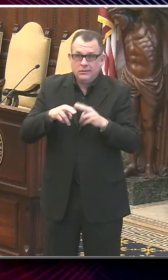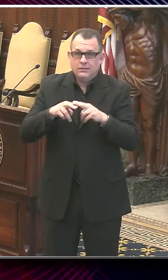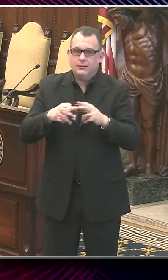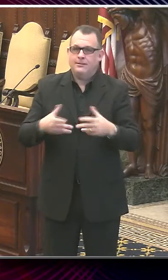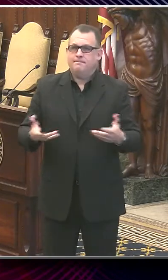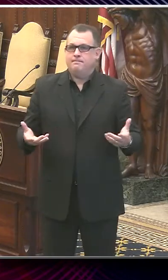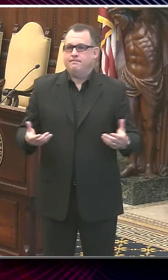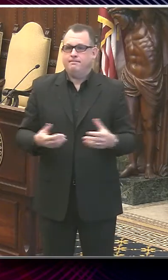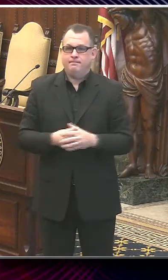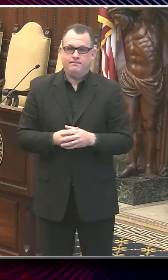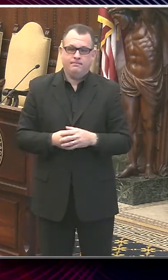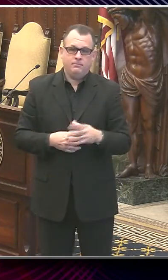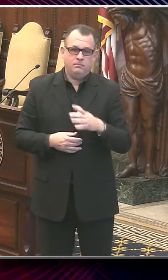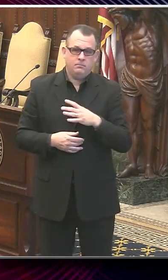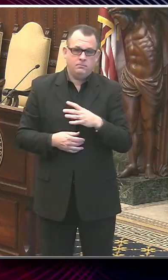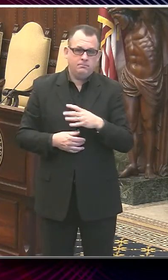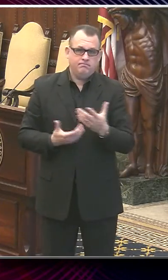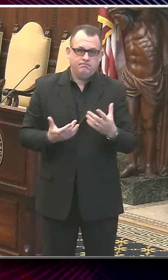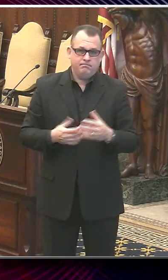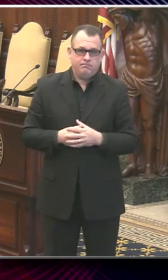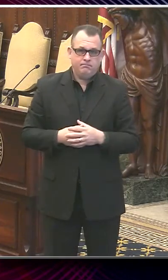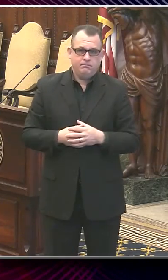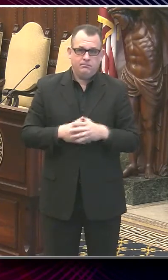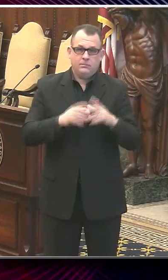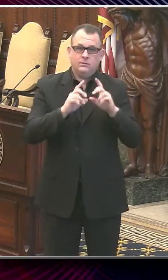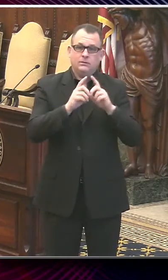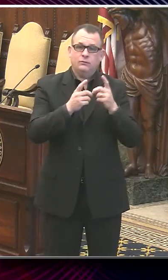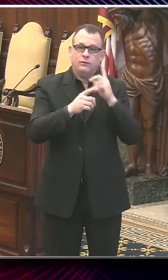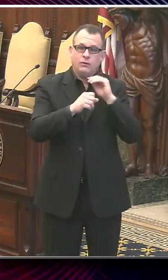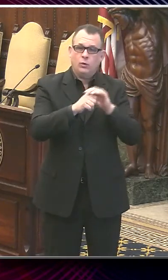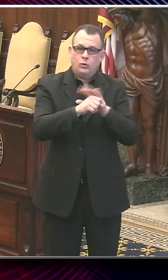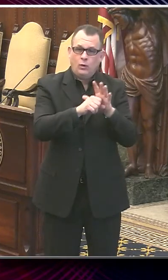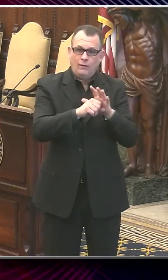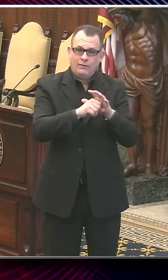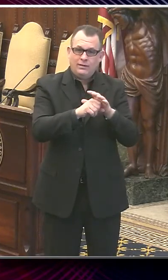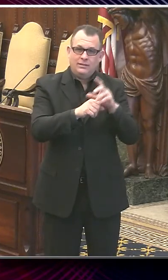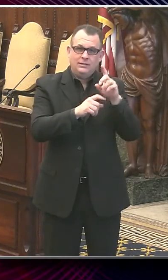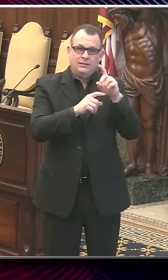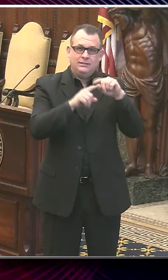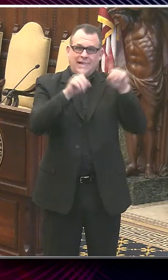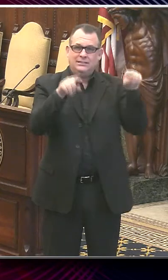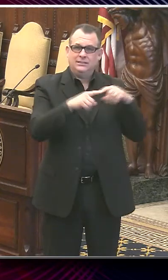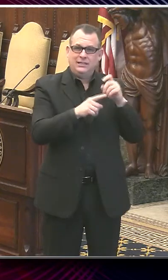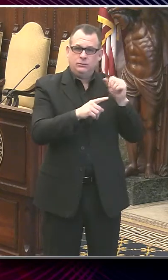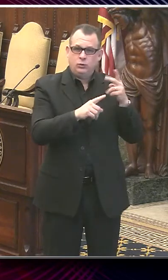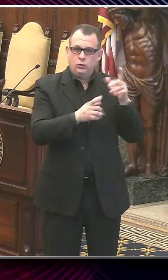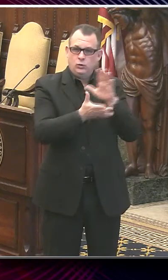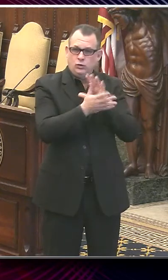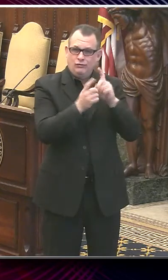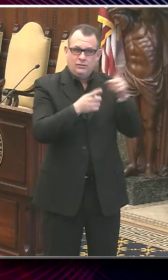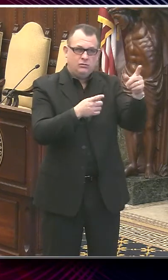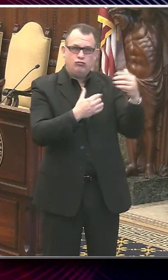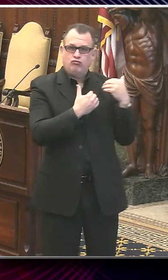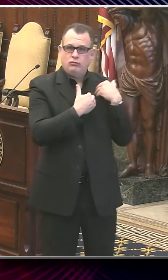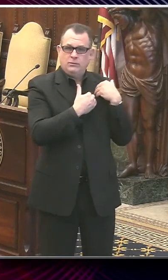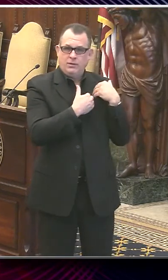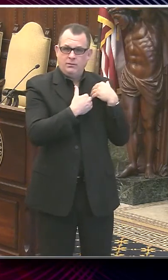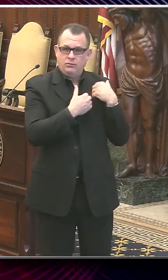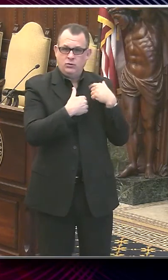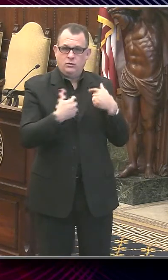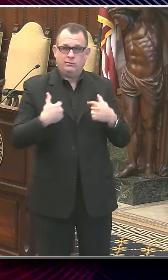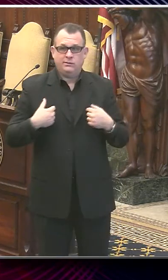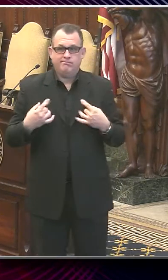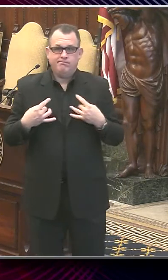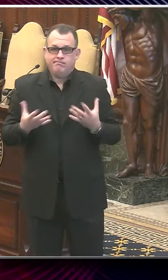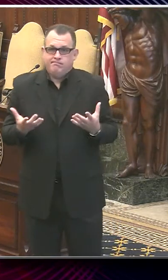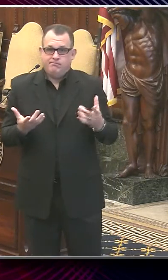Okay, where are we in helping the district with the COVID dashboard? The district is going to take responsibility for posting a dashboard on